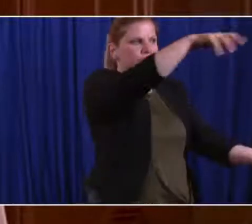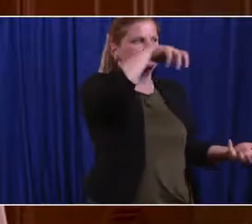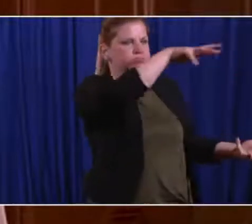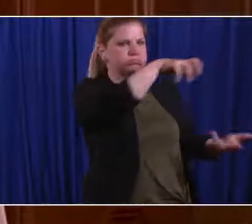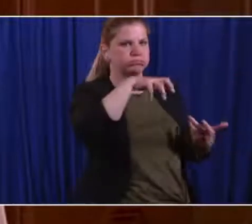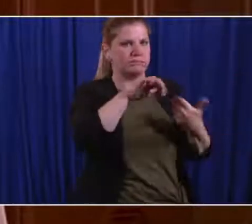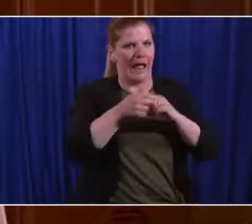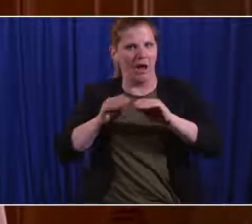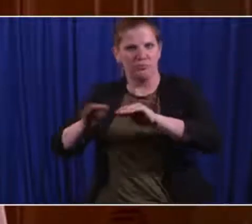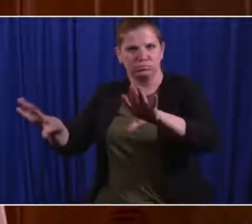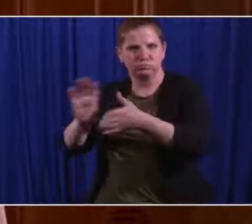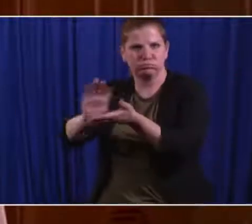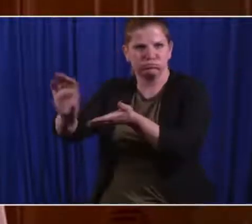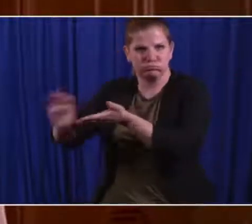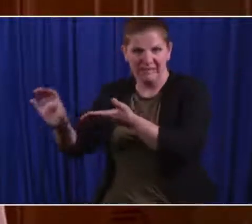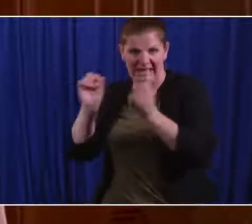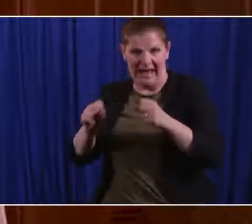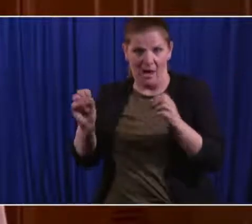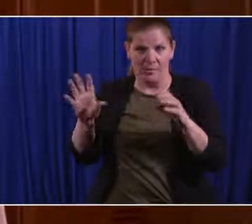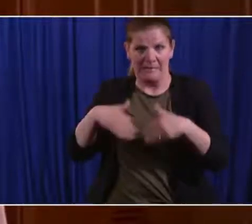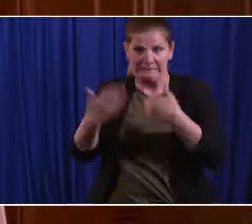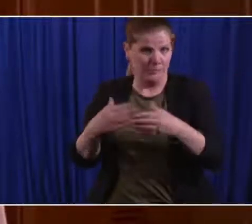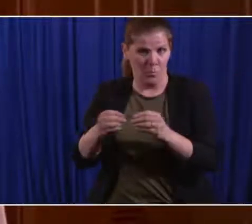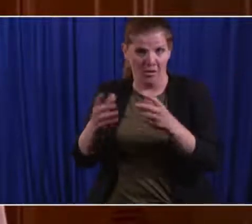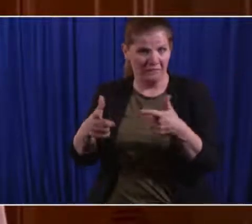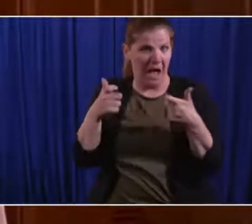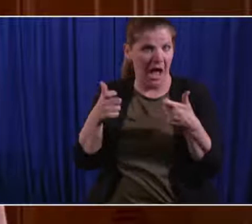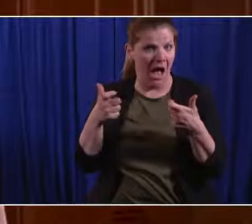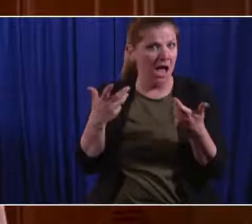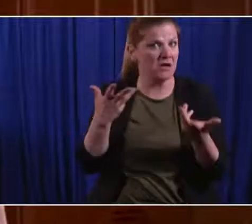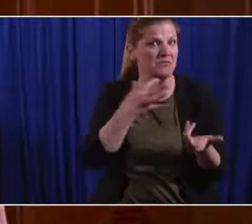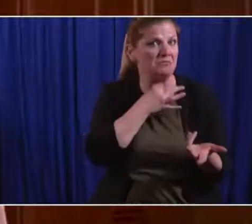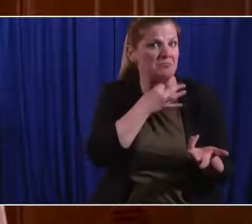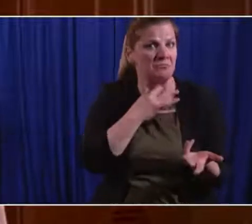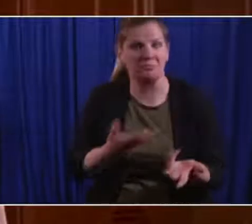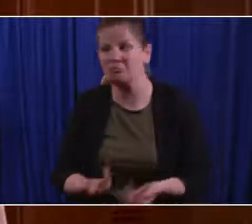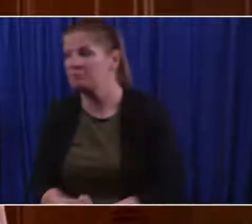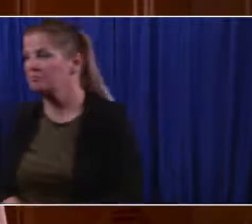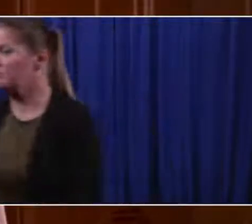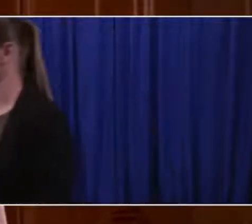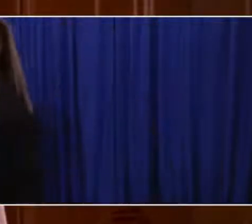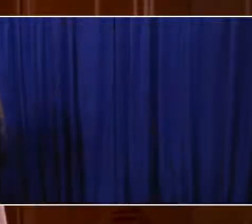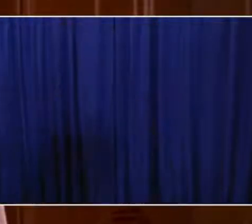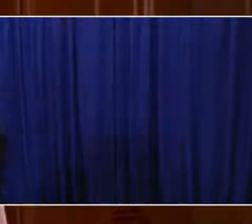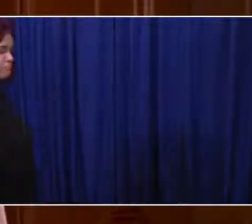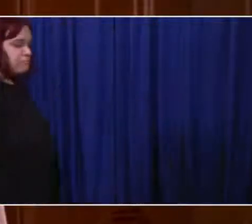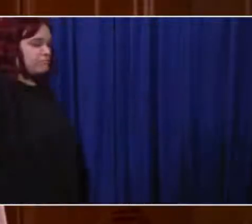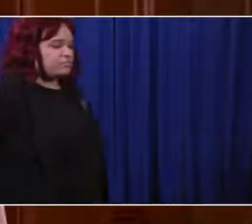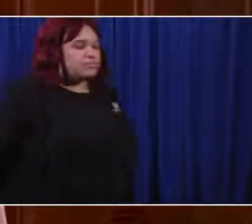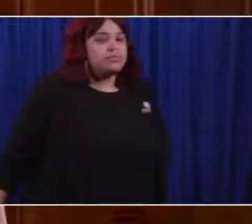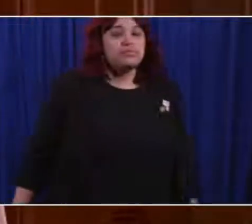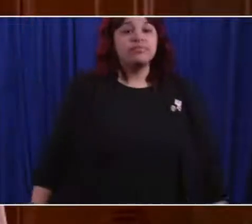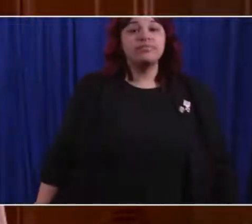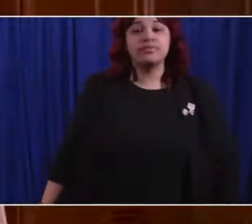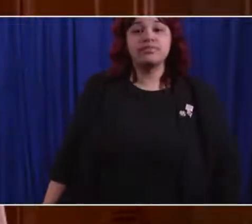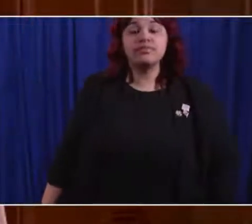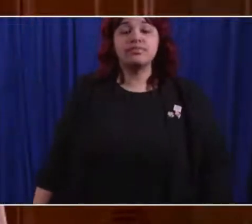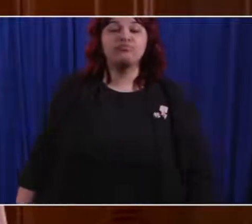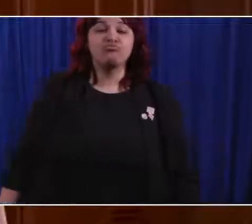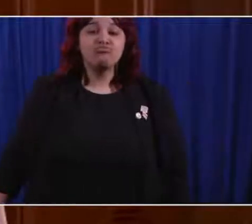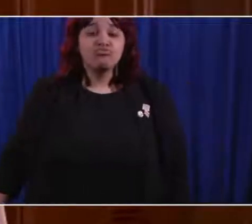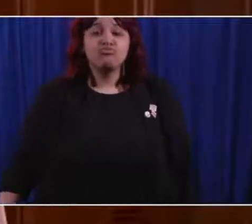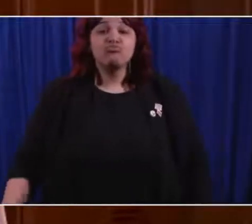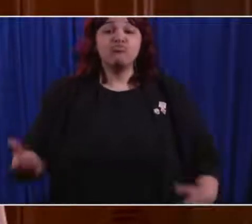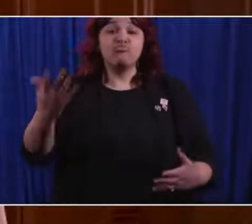up. Tom, it's our understanding from talking to the Biden White House that